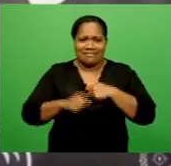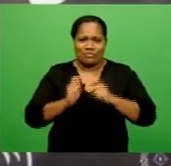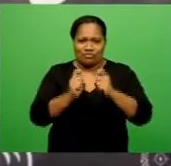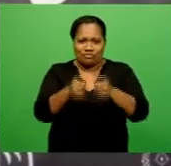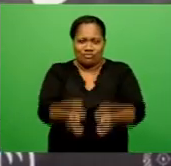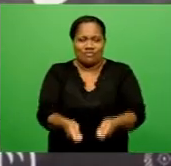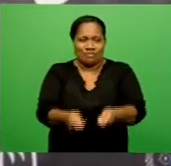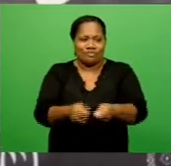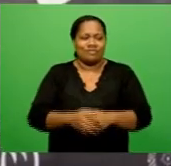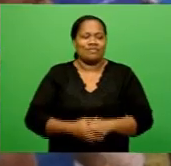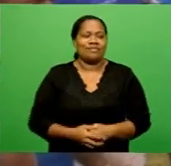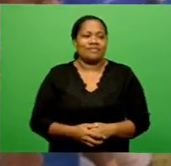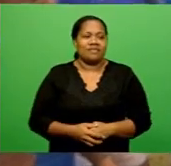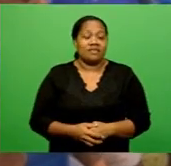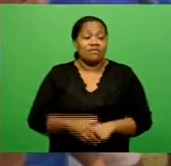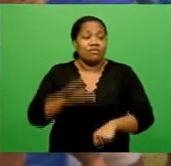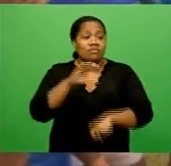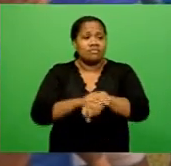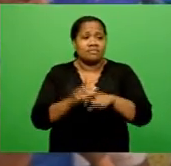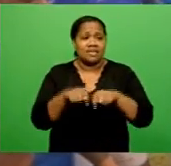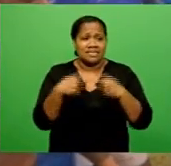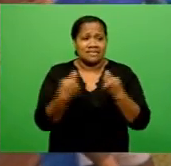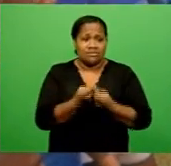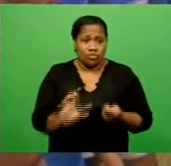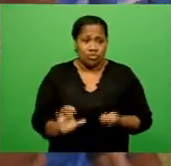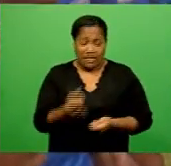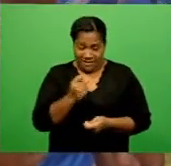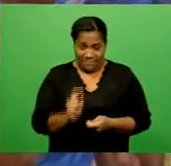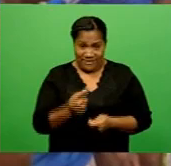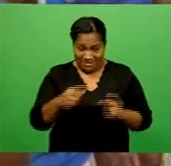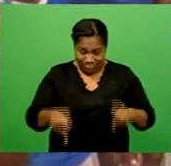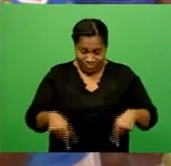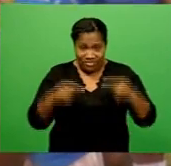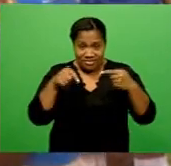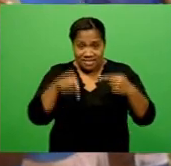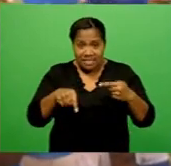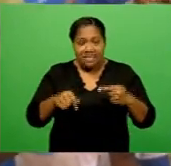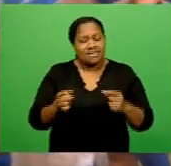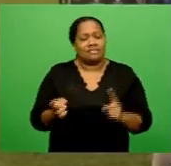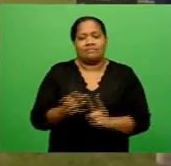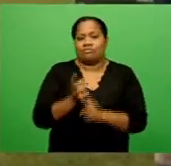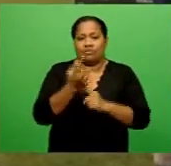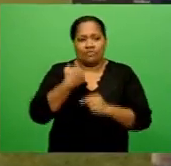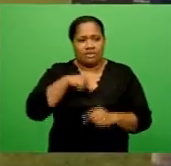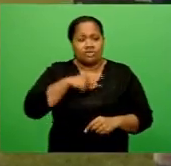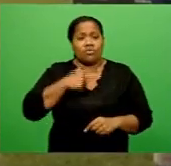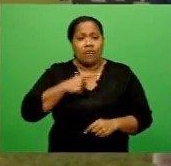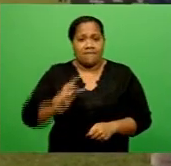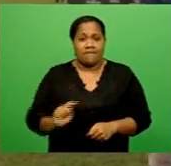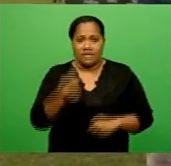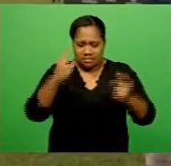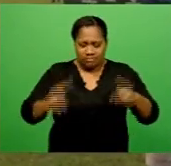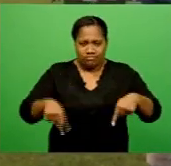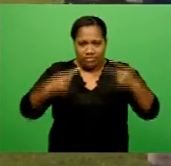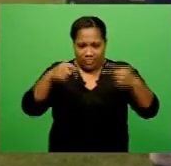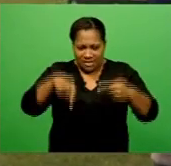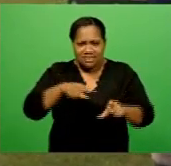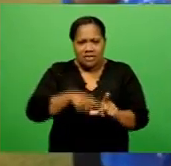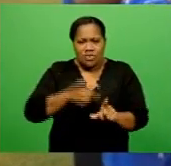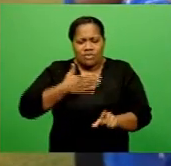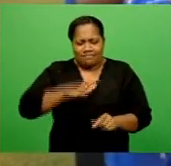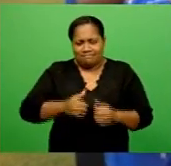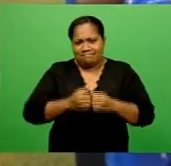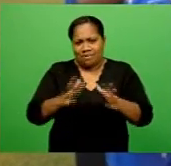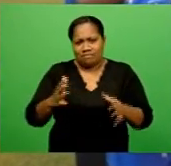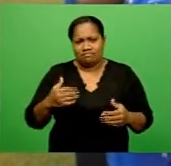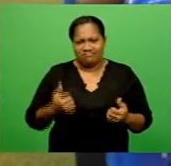For police team, winning this first series is very important for us, especially this first tournament this year. We would like to start well, and